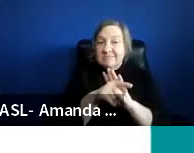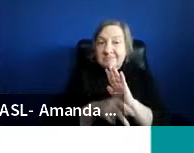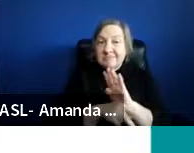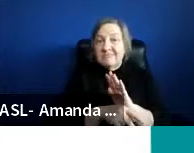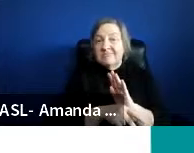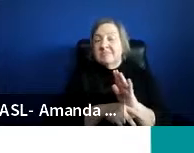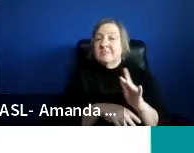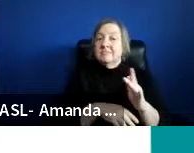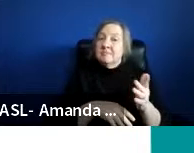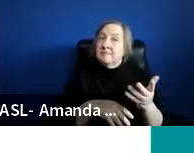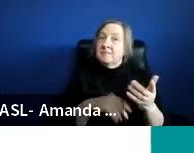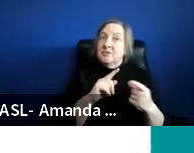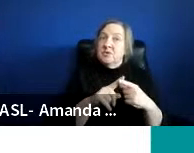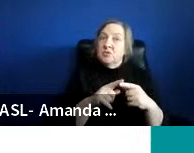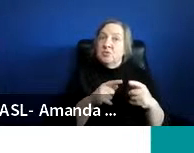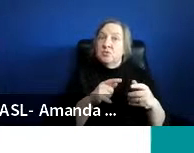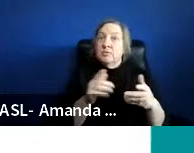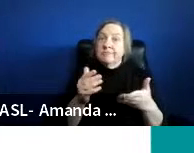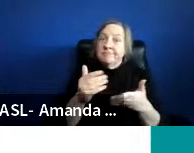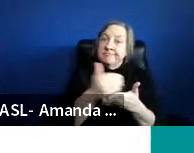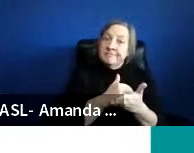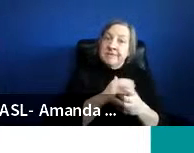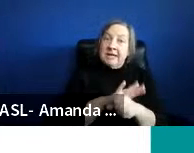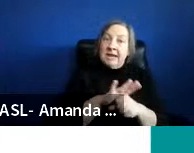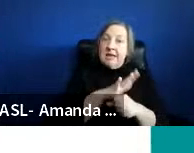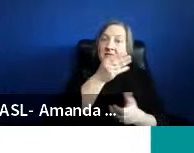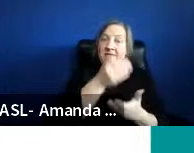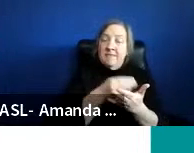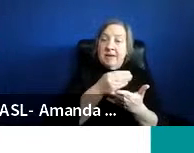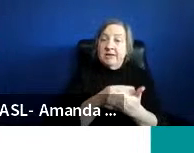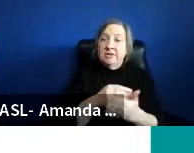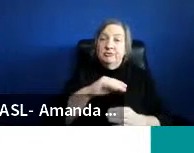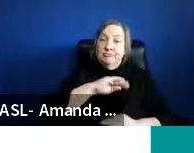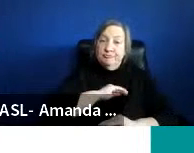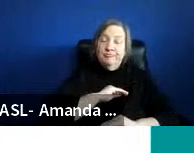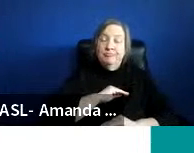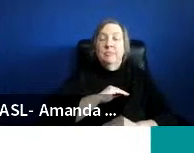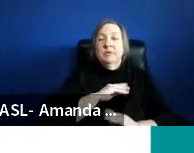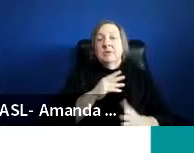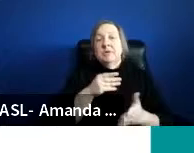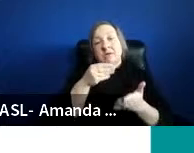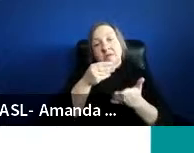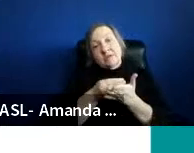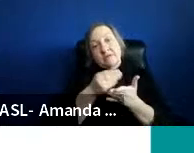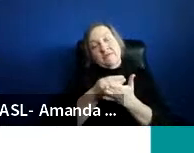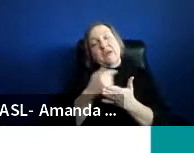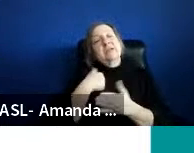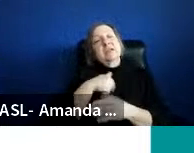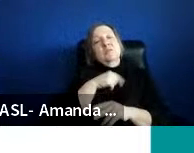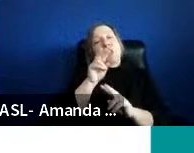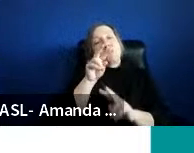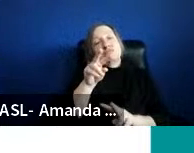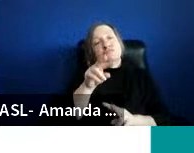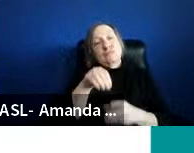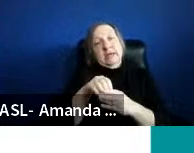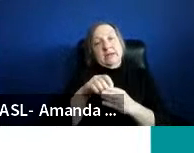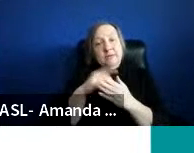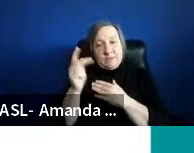really looking to generate sufficient revenue to meet the funding that we're looking for within the